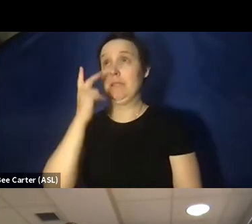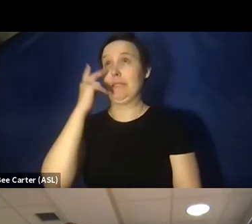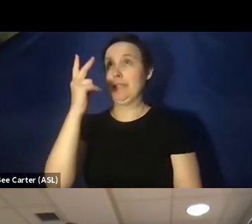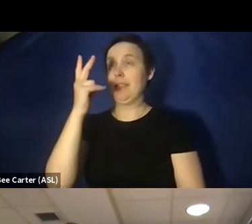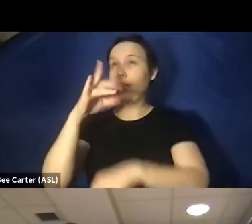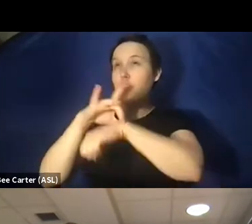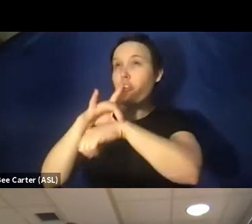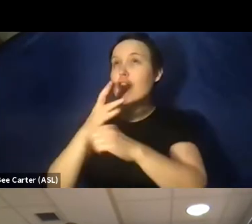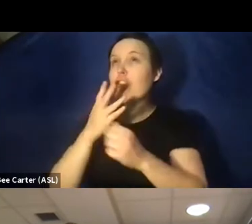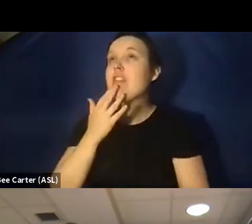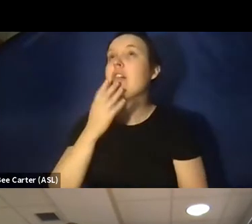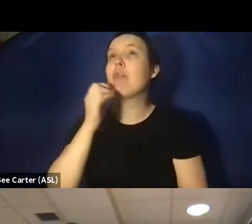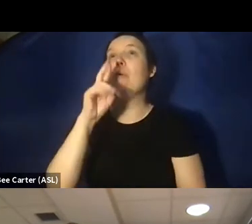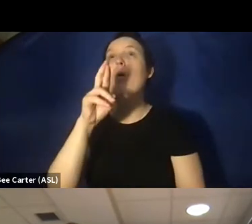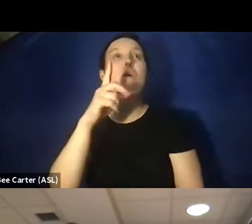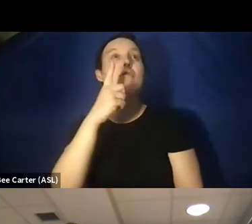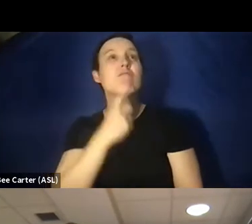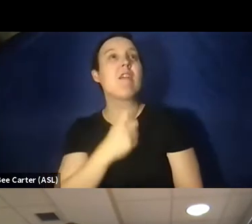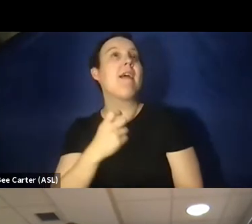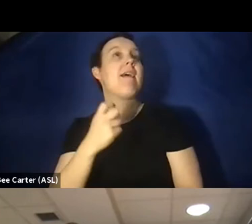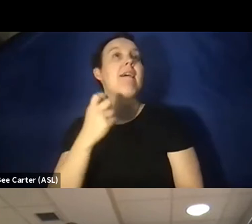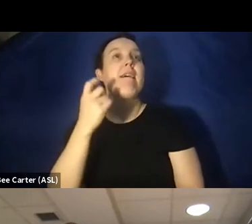or a primary colors piece?